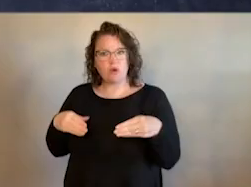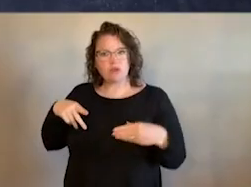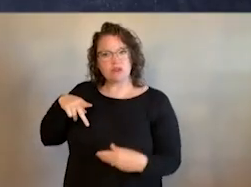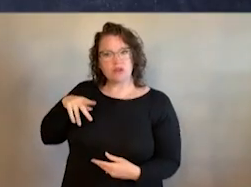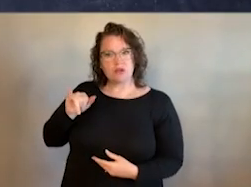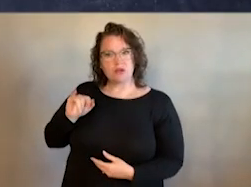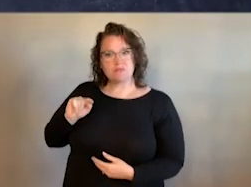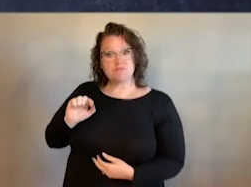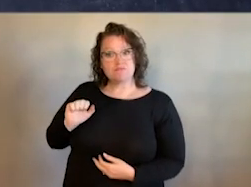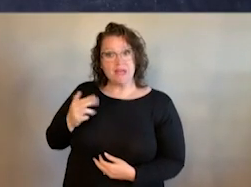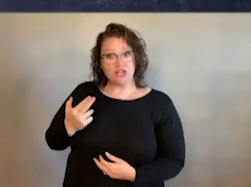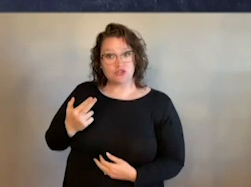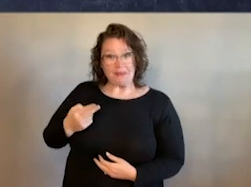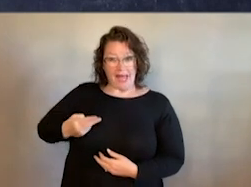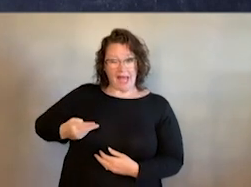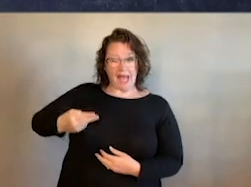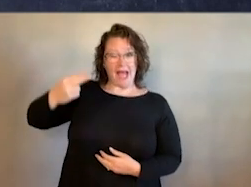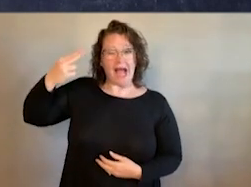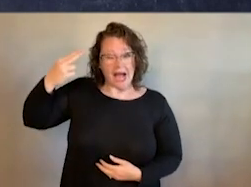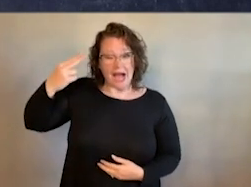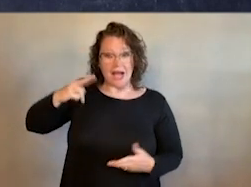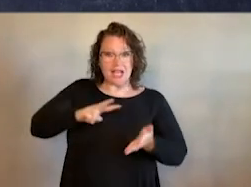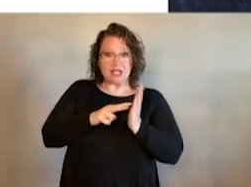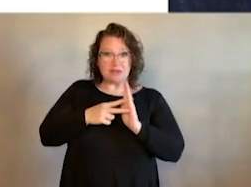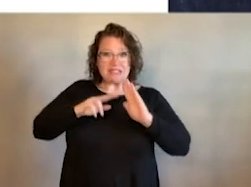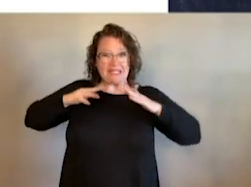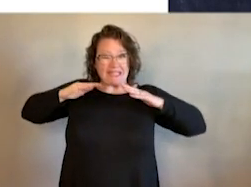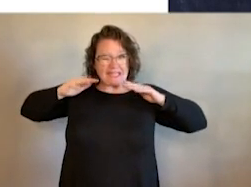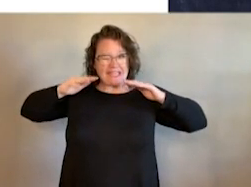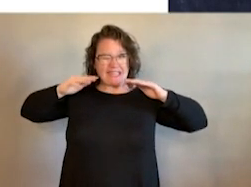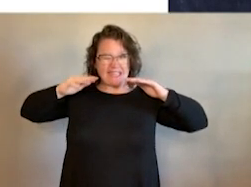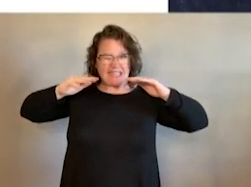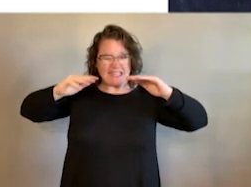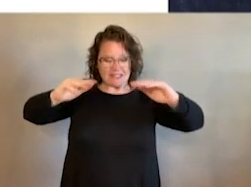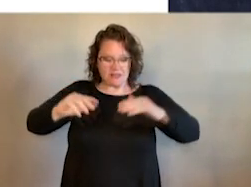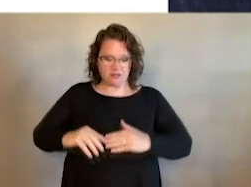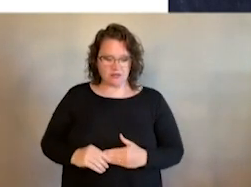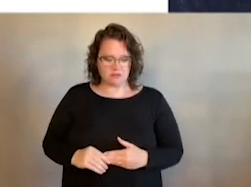of course. A high pitch is made by fast vibrations like this.